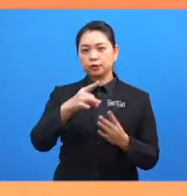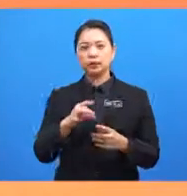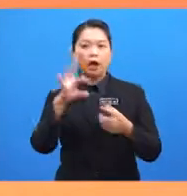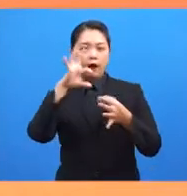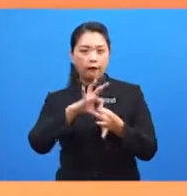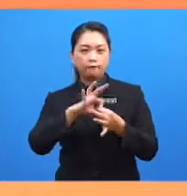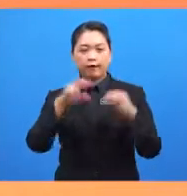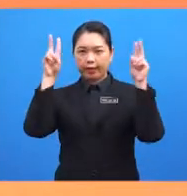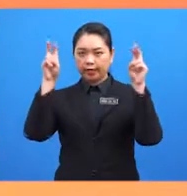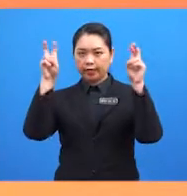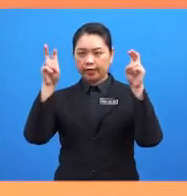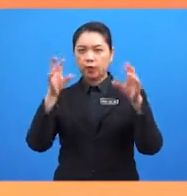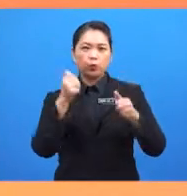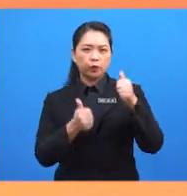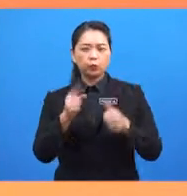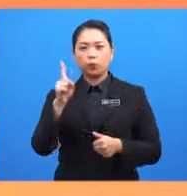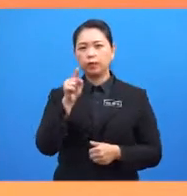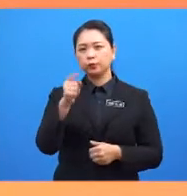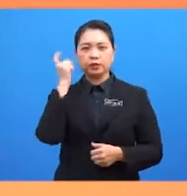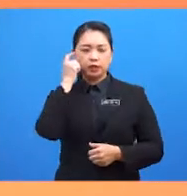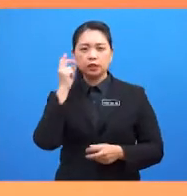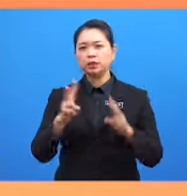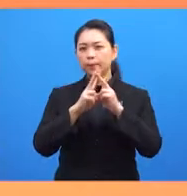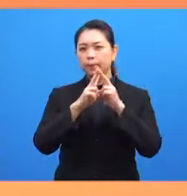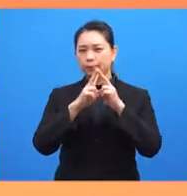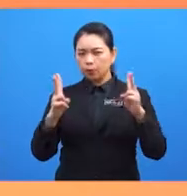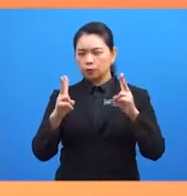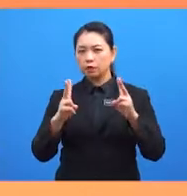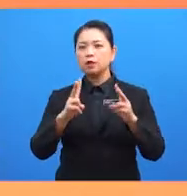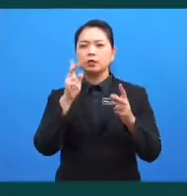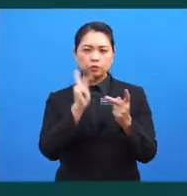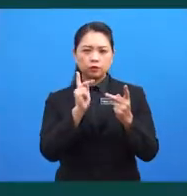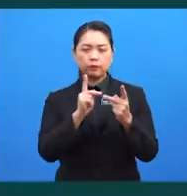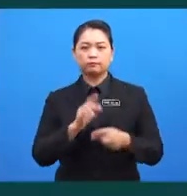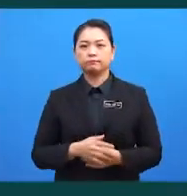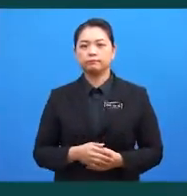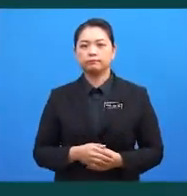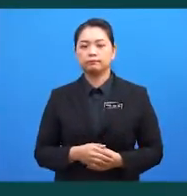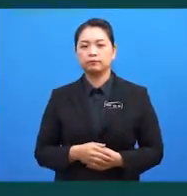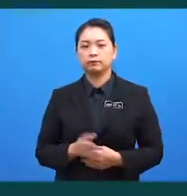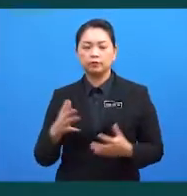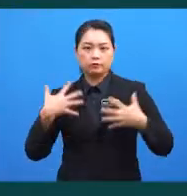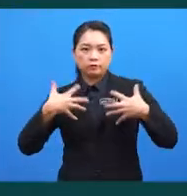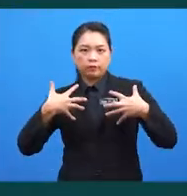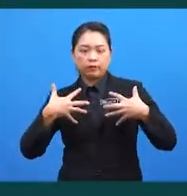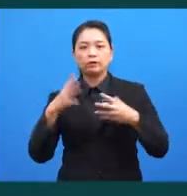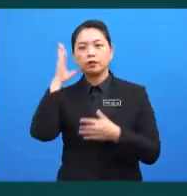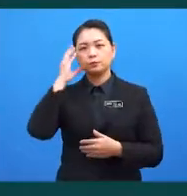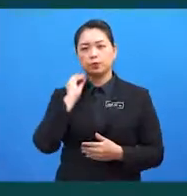headline, which one do you think is more suitable for the paragraph? A scary